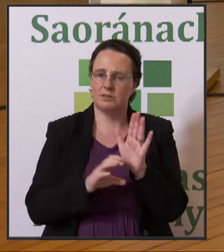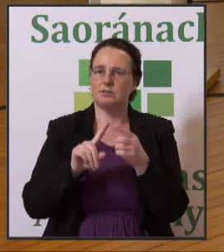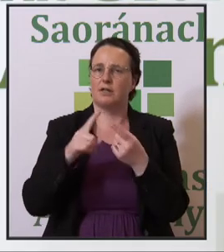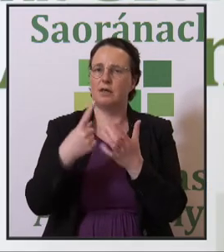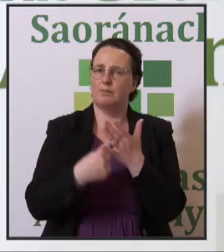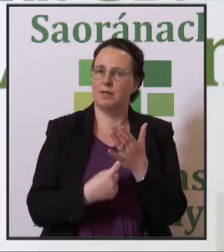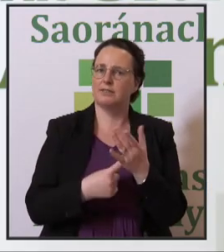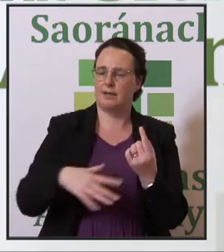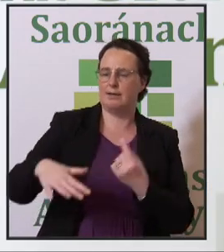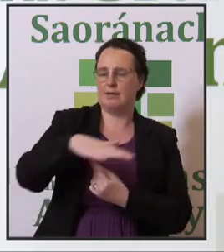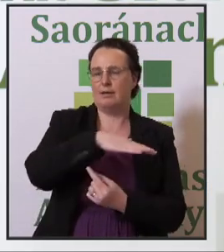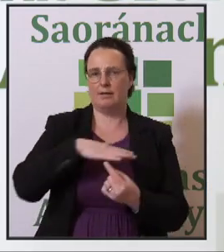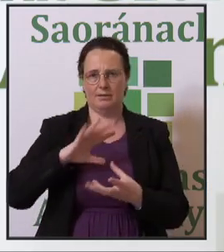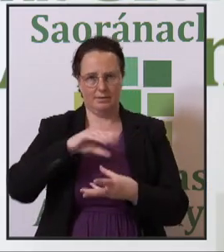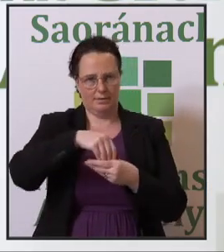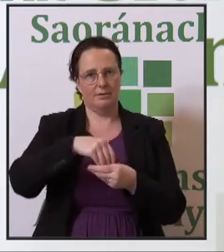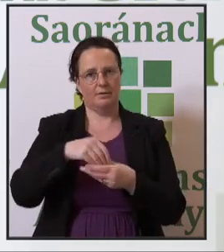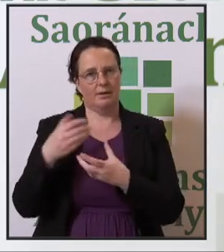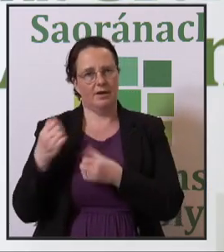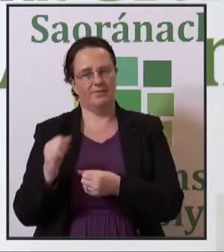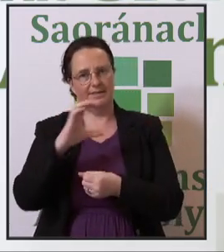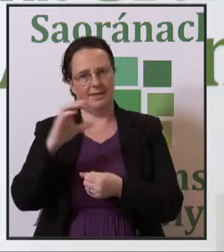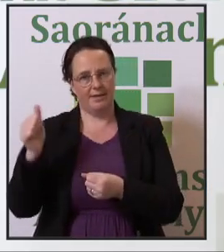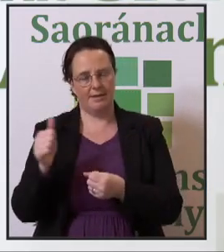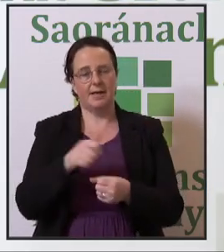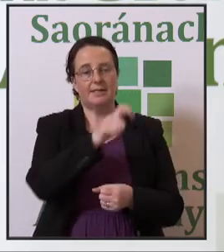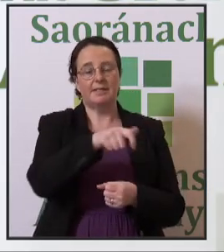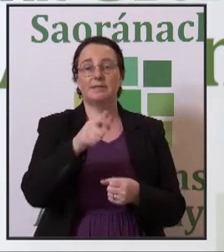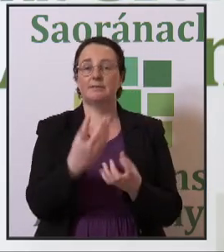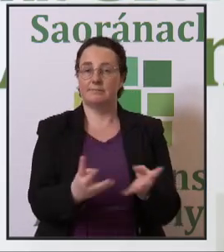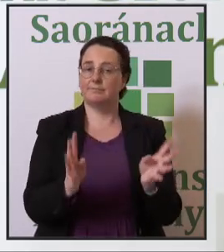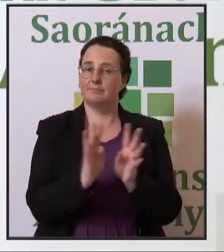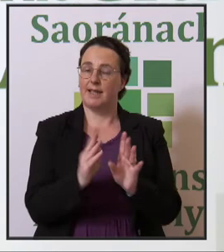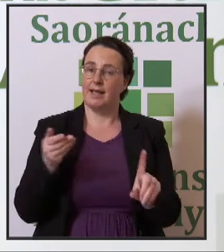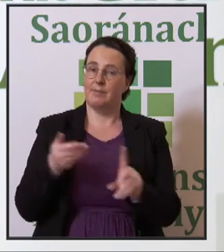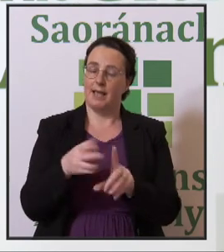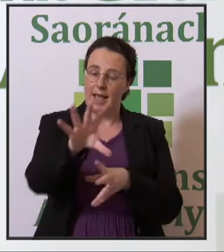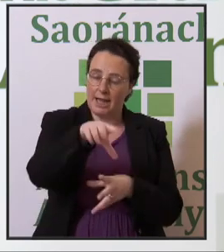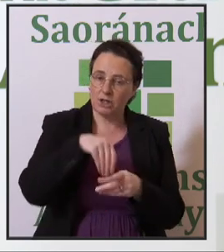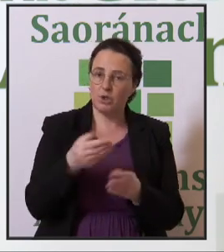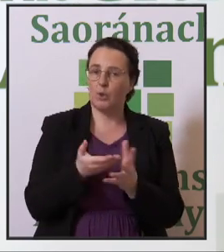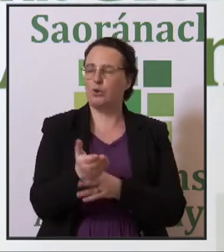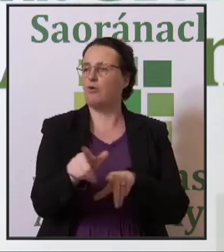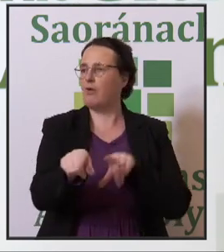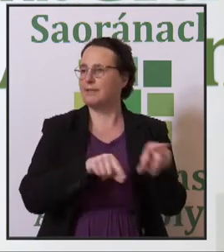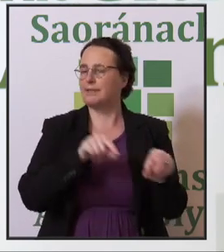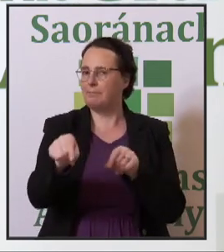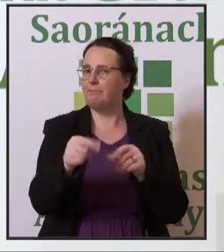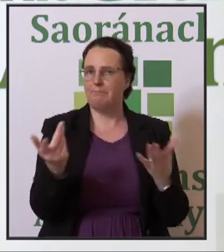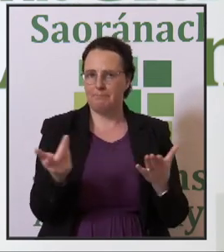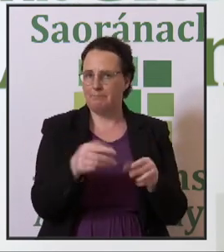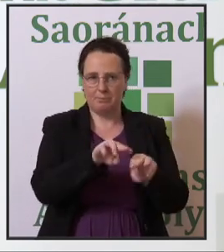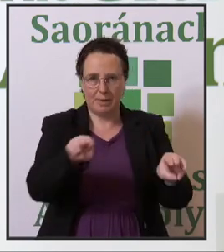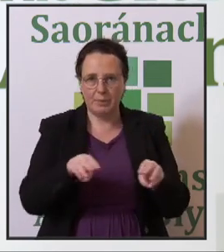landscape. So citizens' assemblies, they endeavour to achieve inclusion through the random selection of